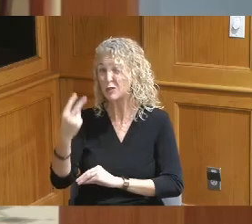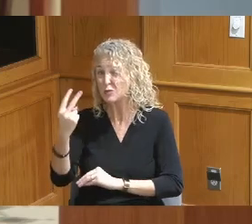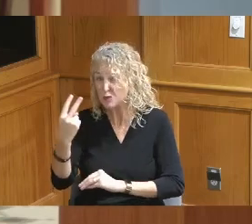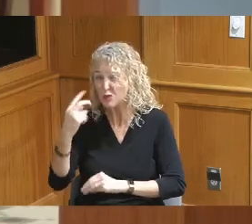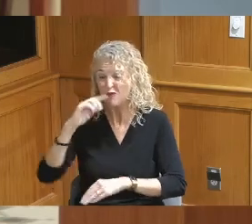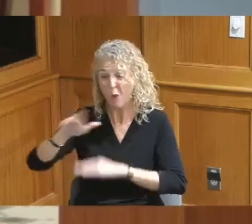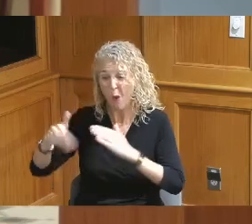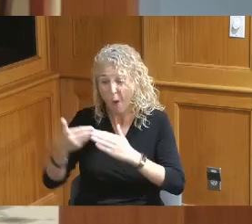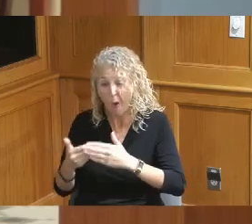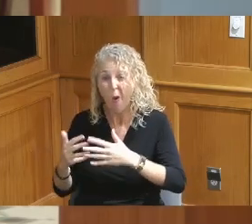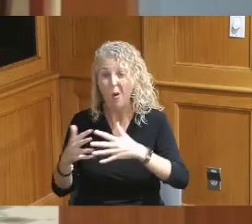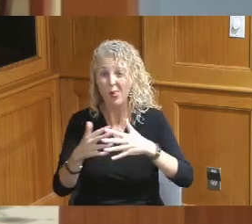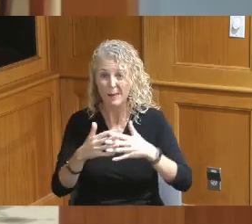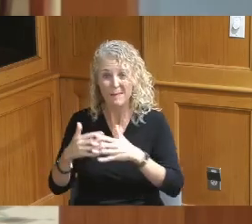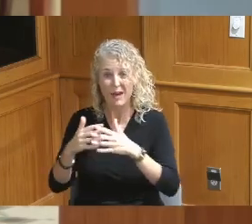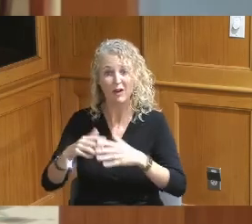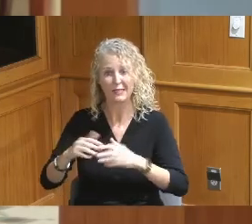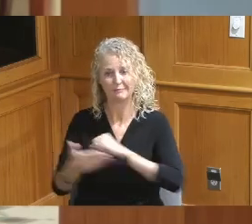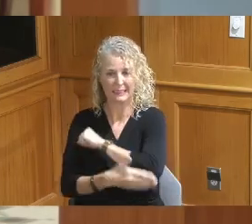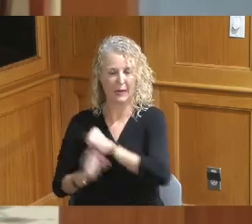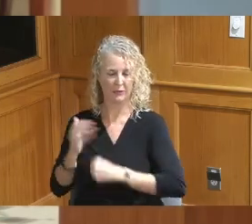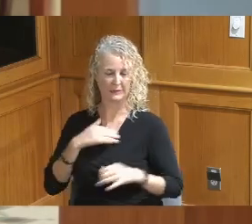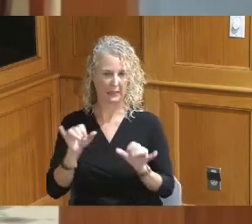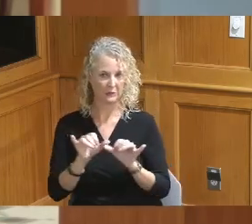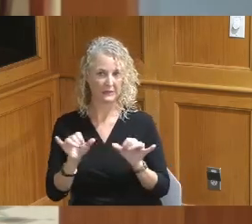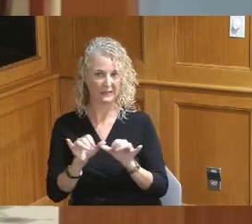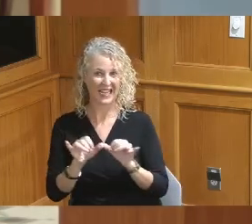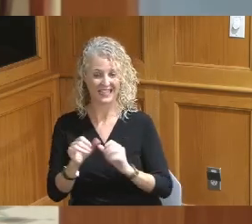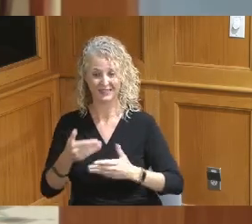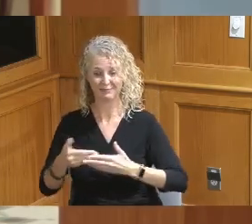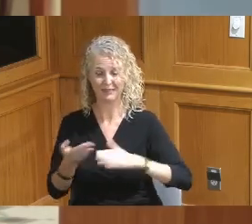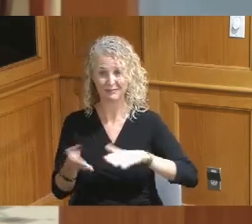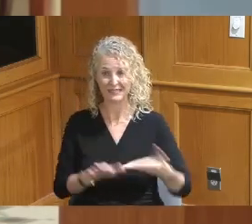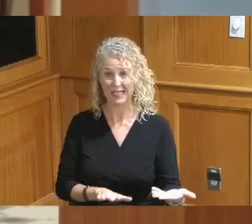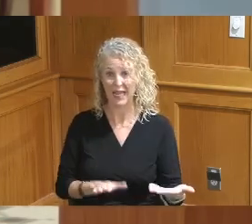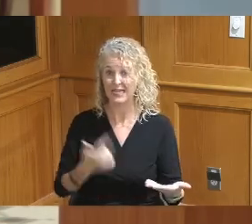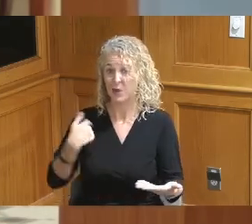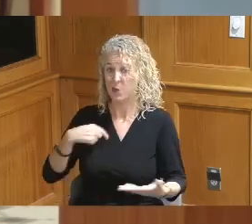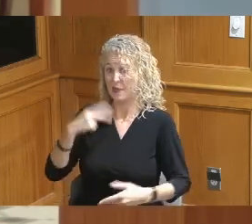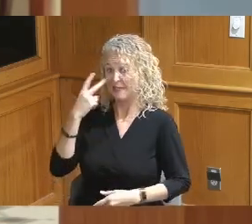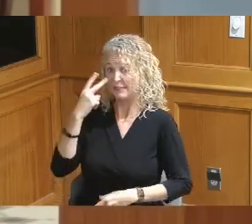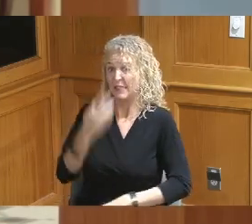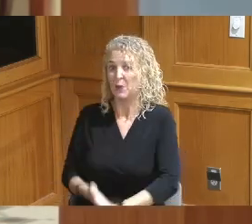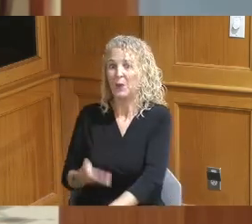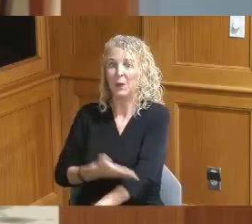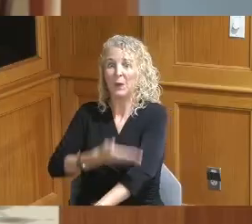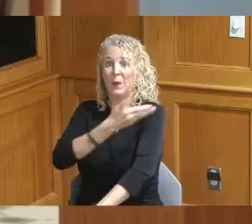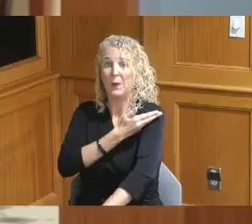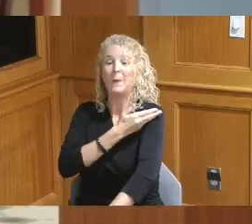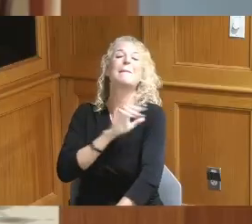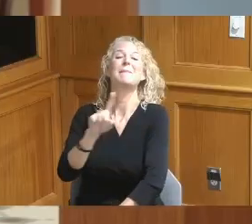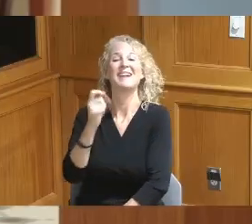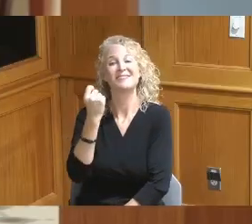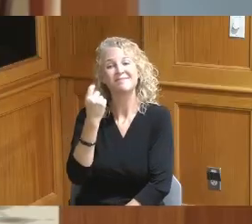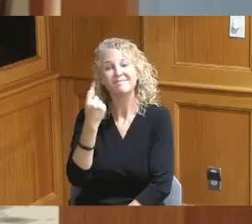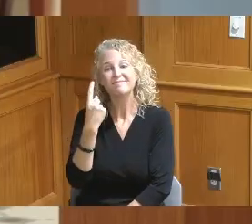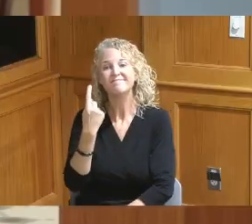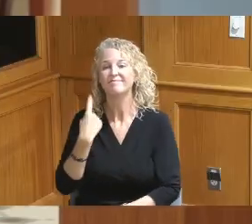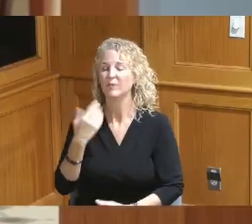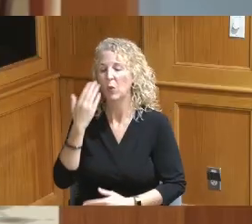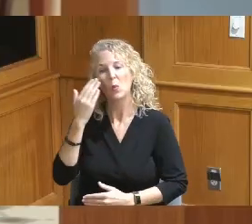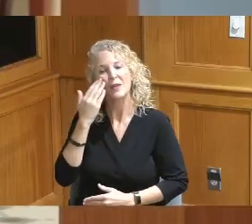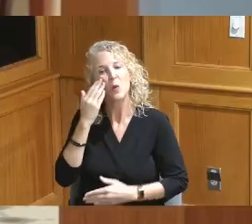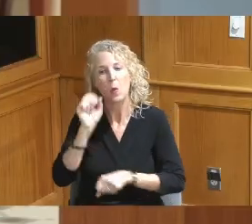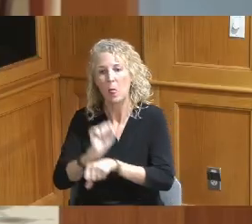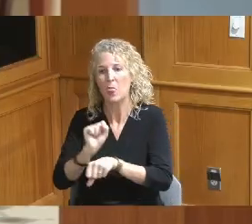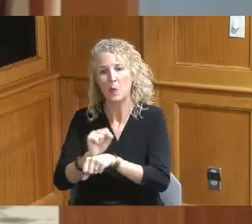size in the nation. Since then, we have seen a drastic reduction in that number, but of course, there's still more to